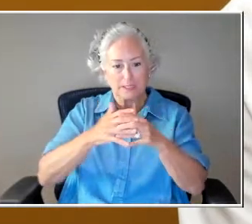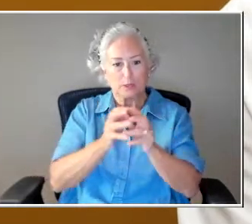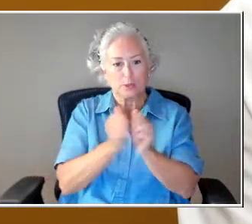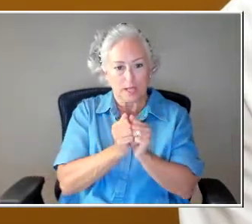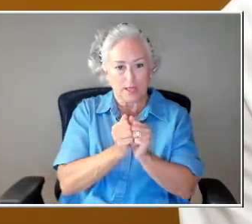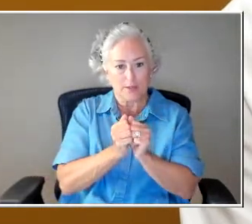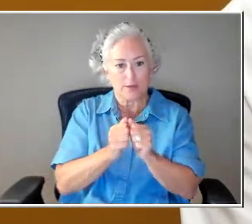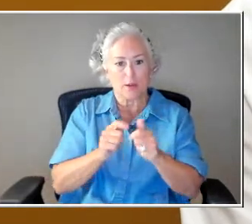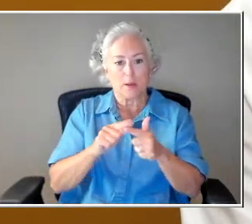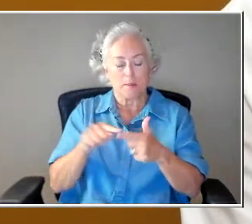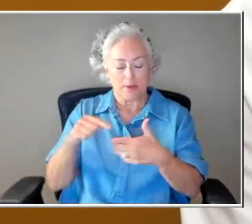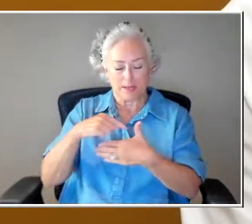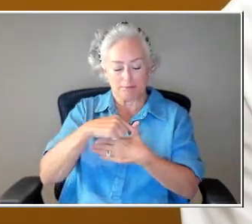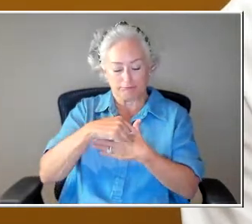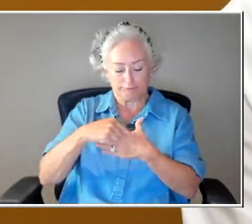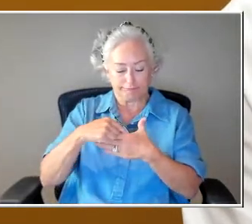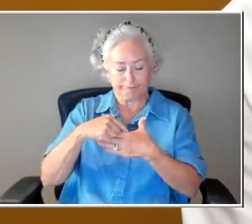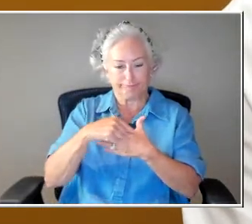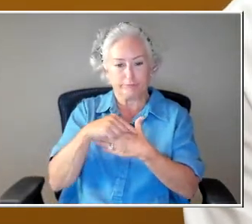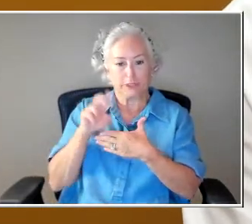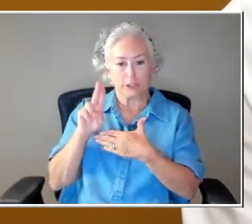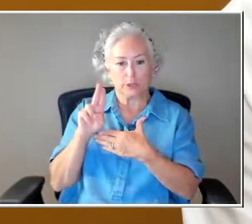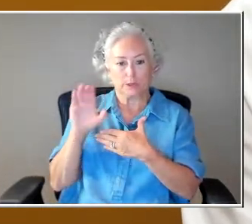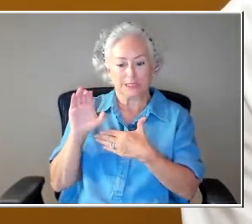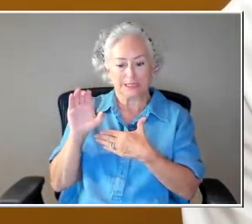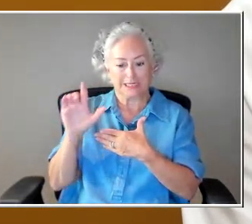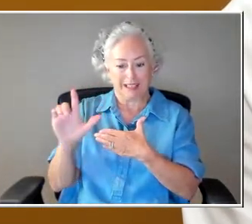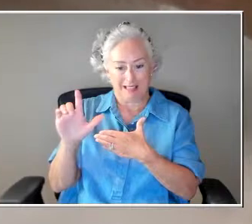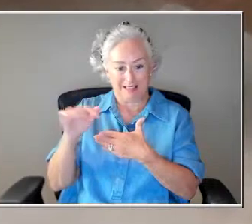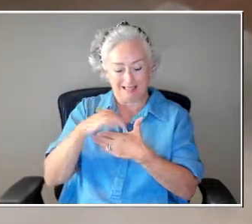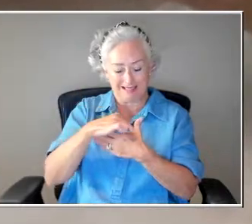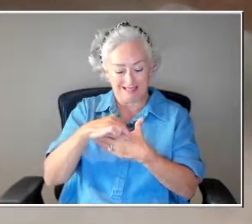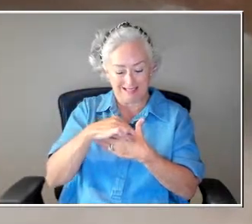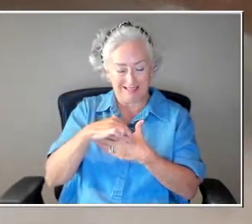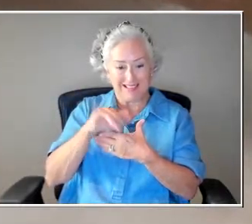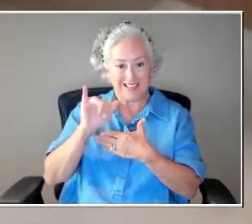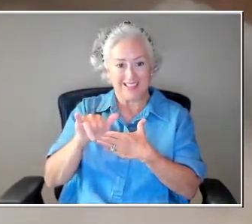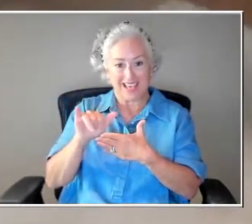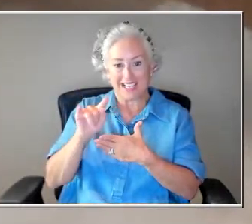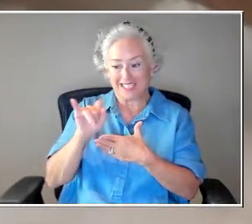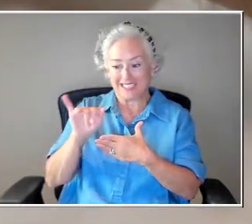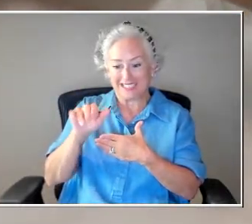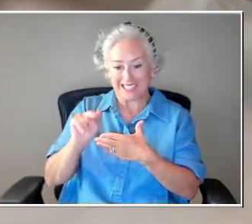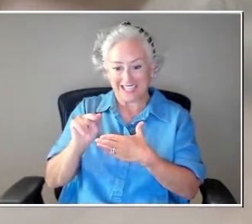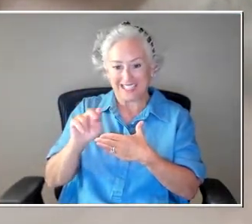is sometimes that tendon can get in the way. There's actually a tendon that